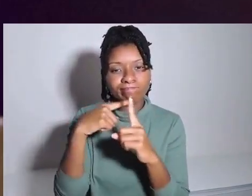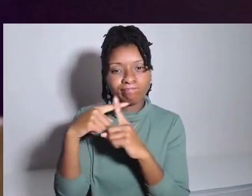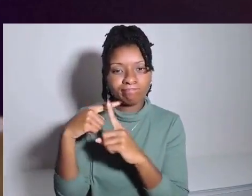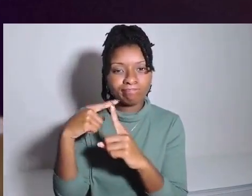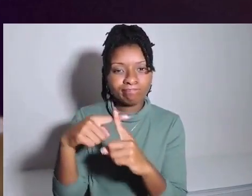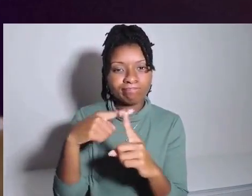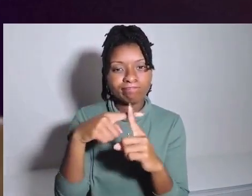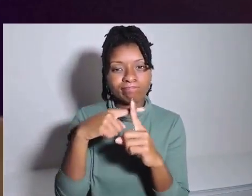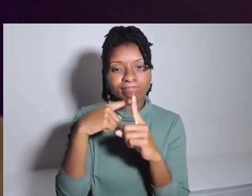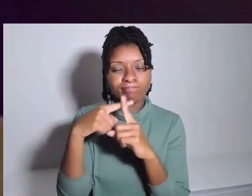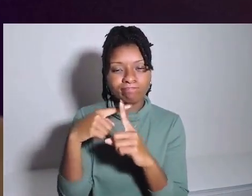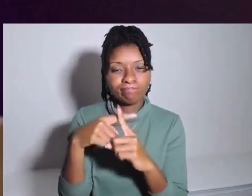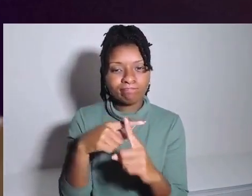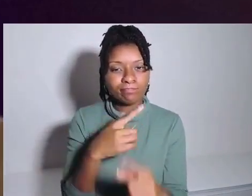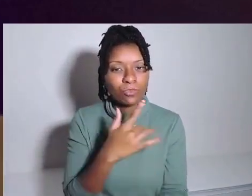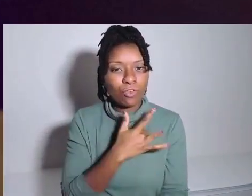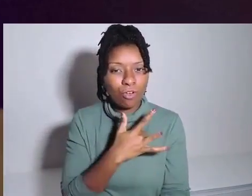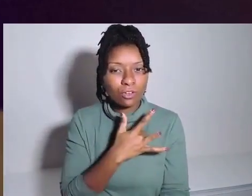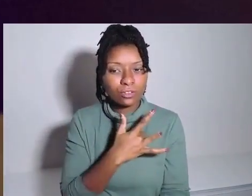The heart.